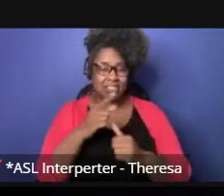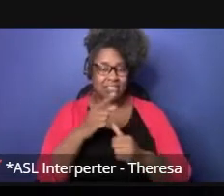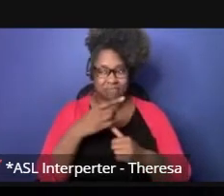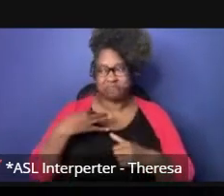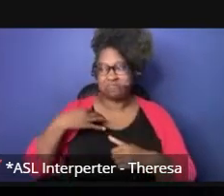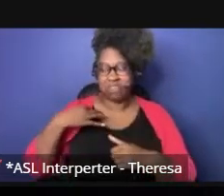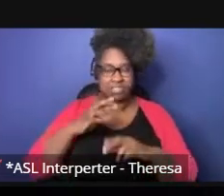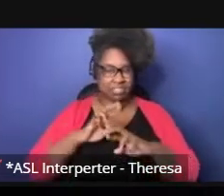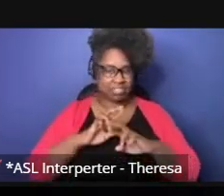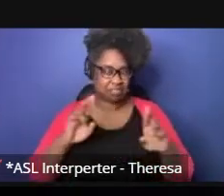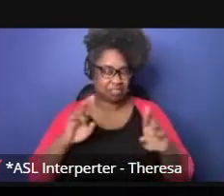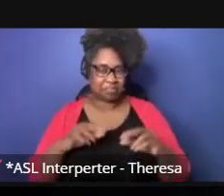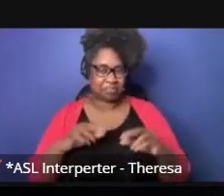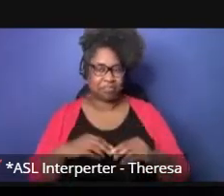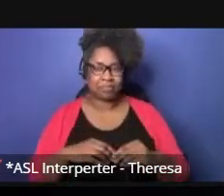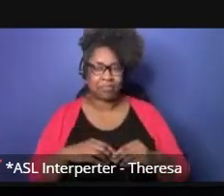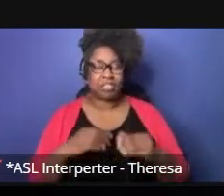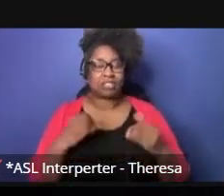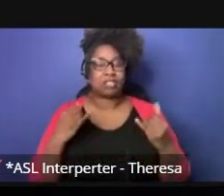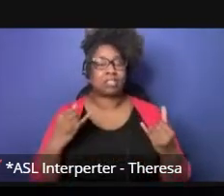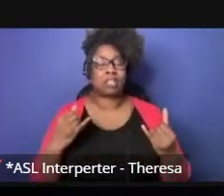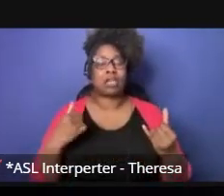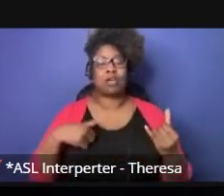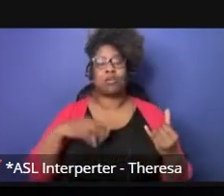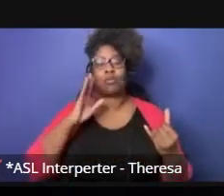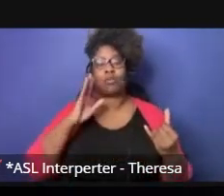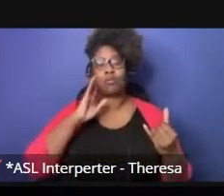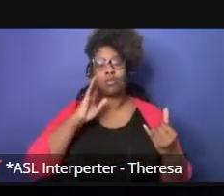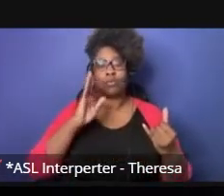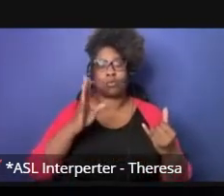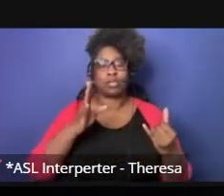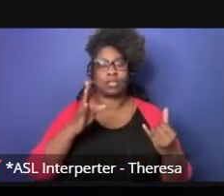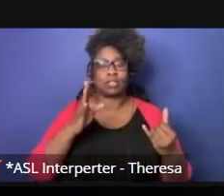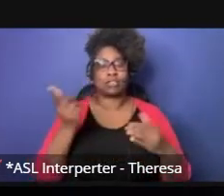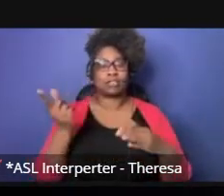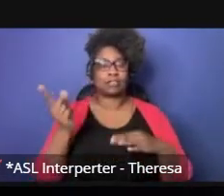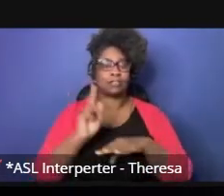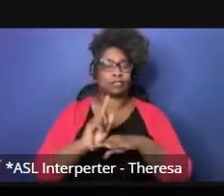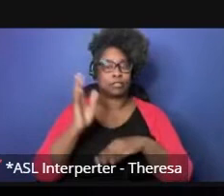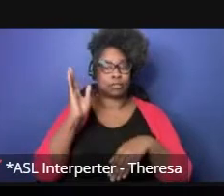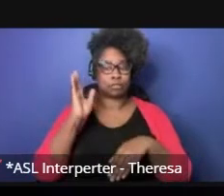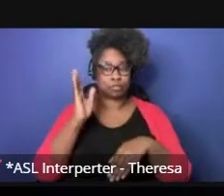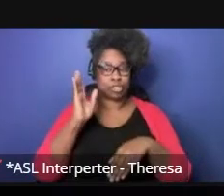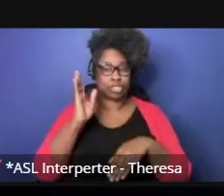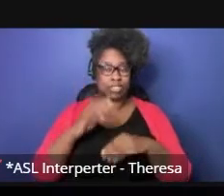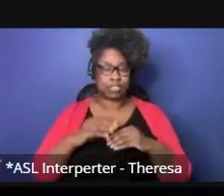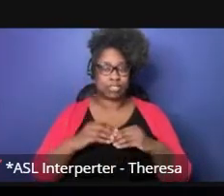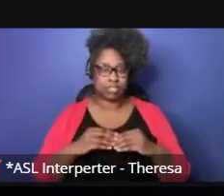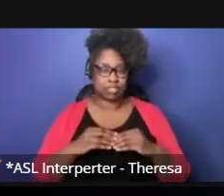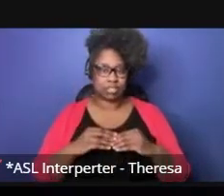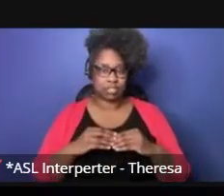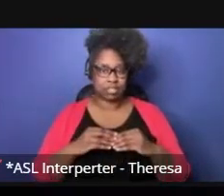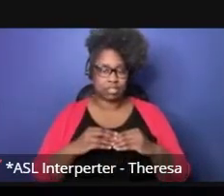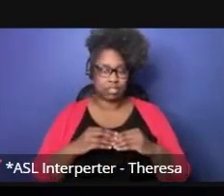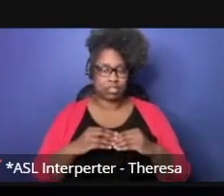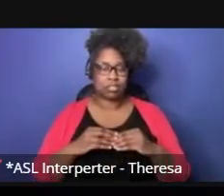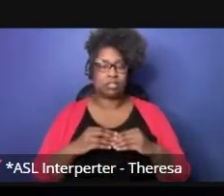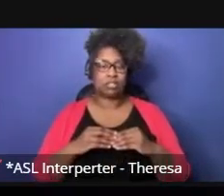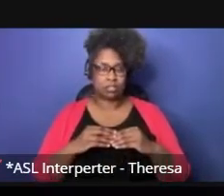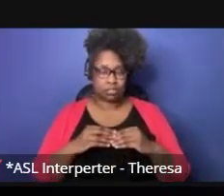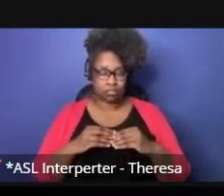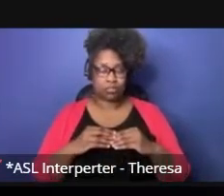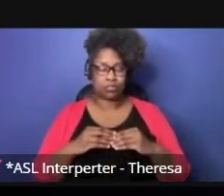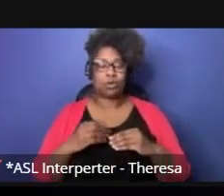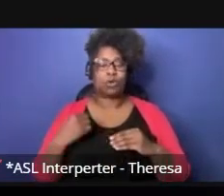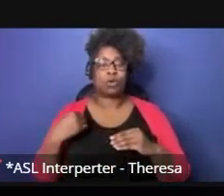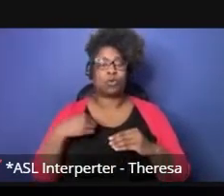what we're about to present is what resulted from a couple of rounds of iteration